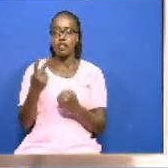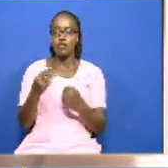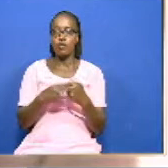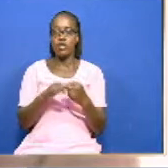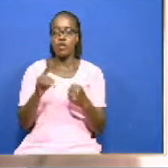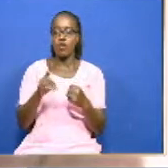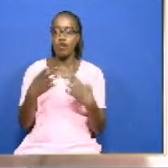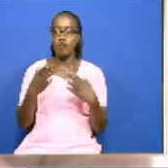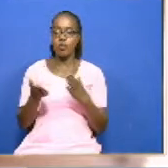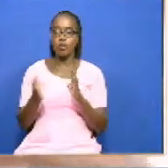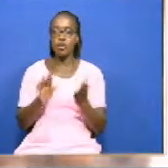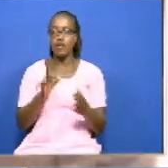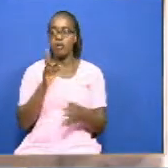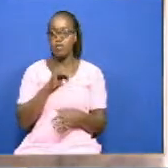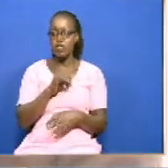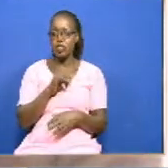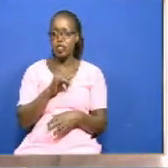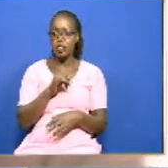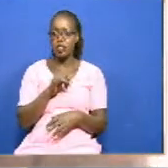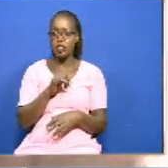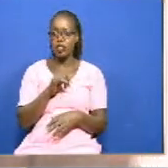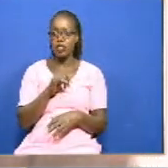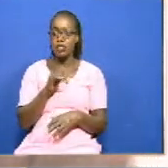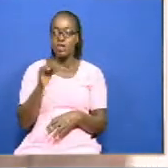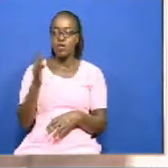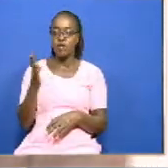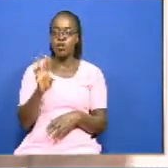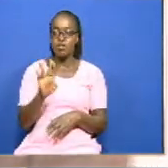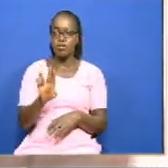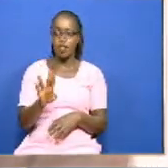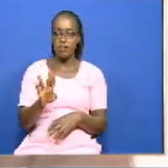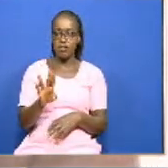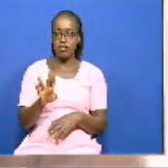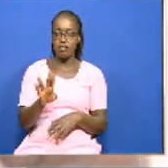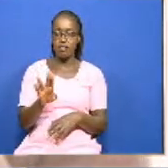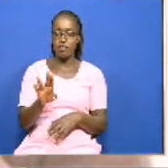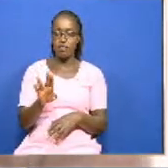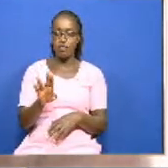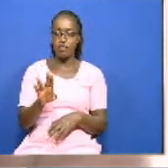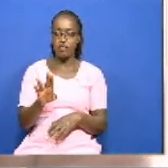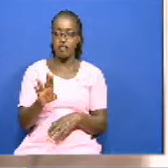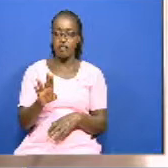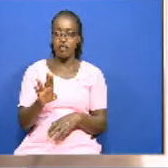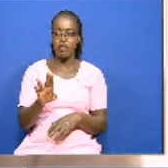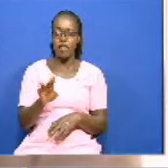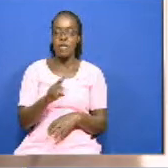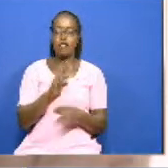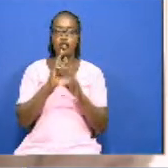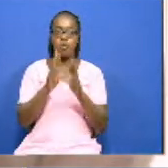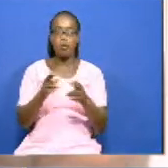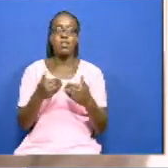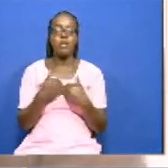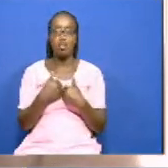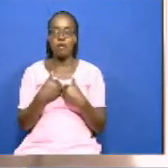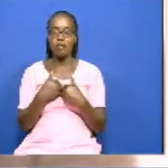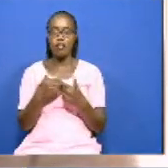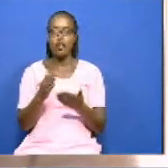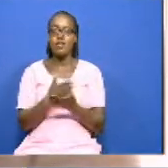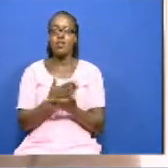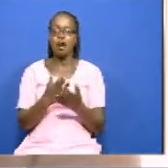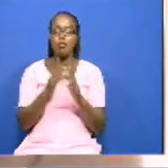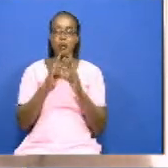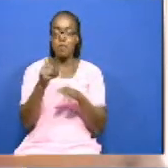people, and we have rescued 525. And those are the reported ones. There are some which go